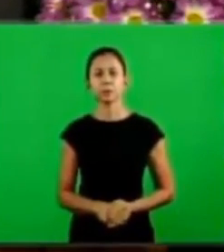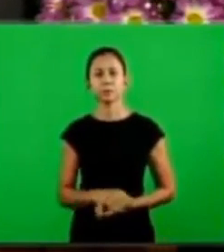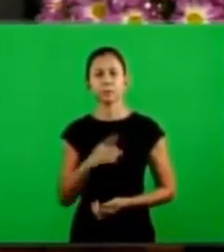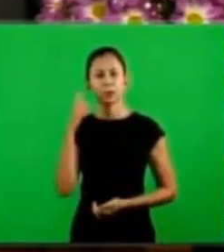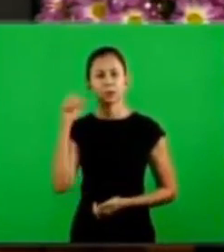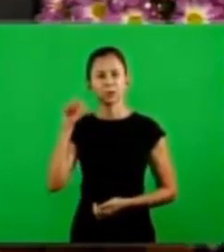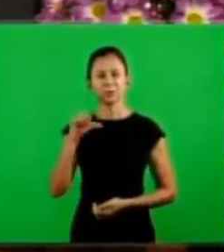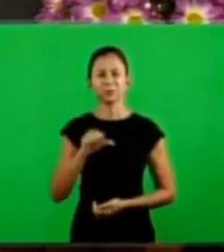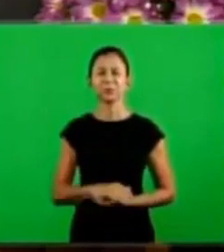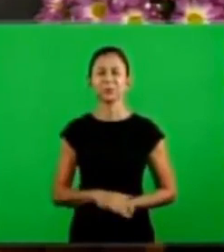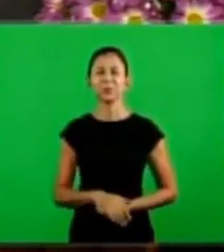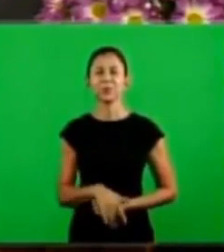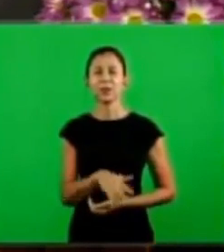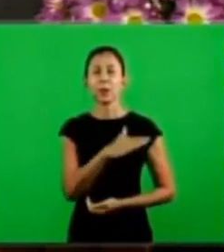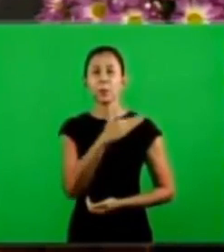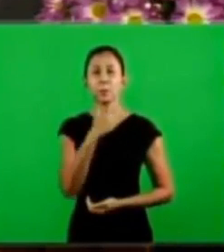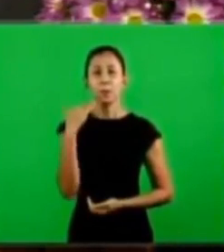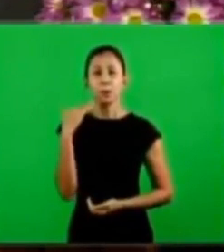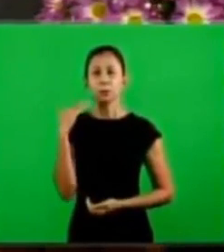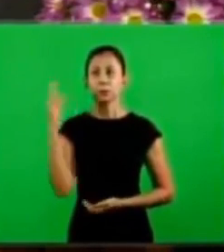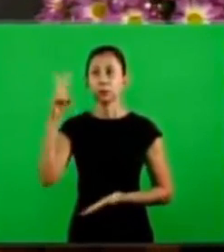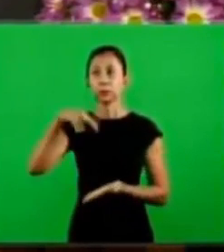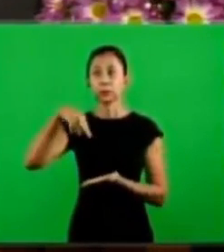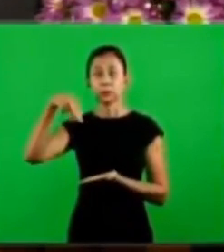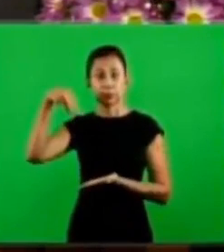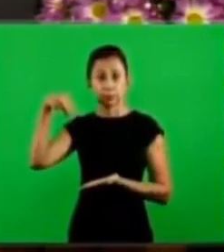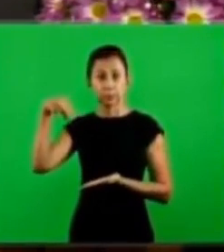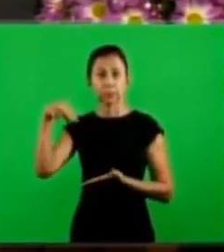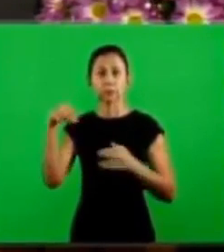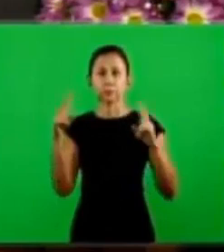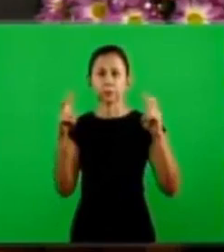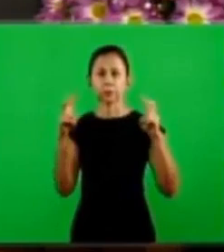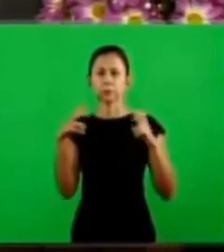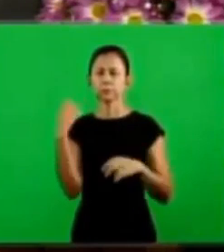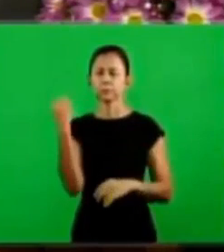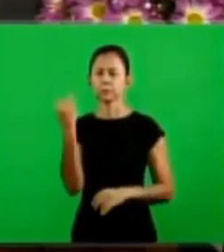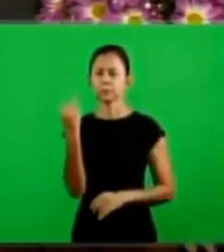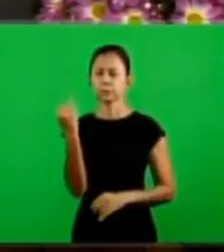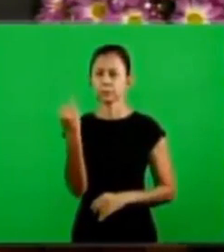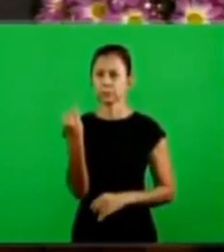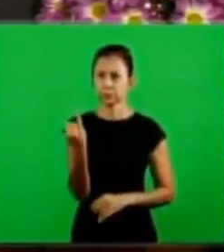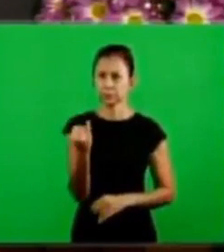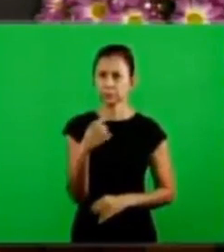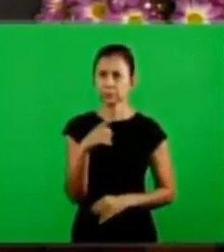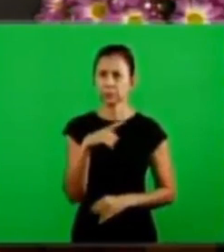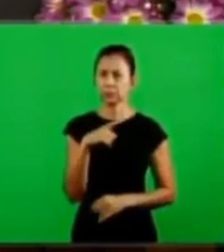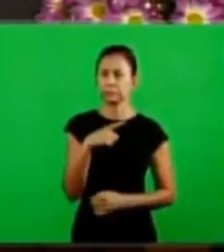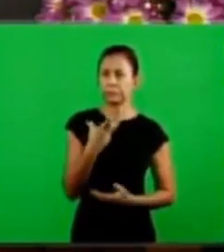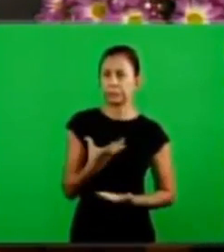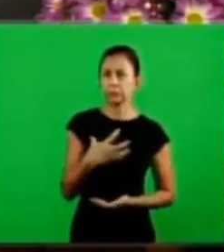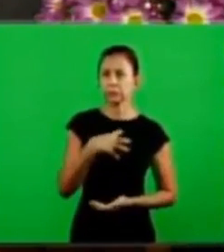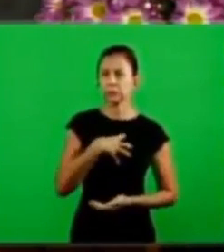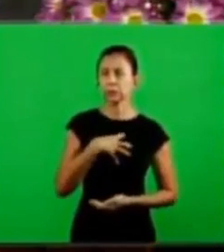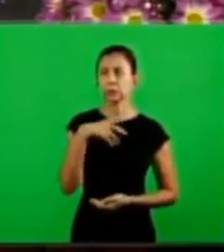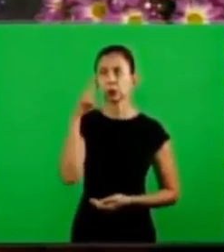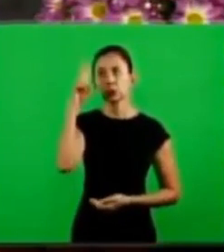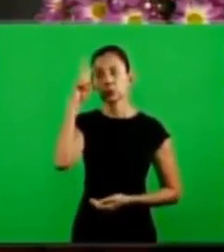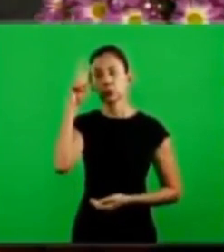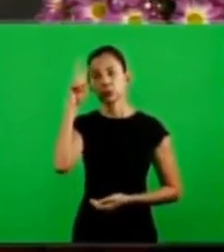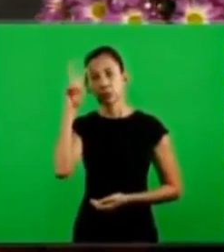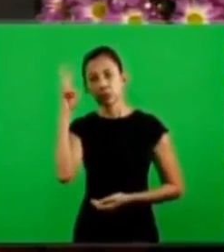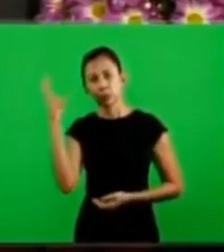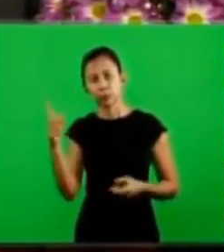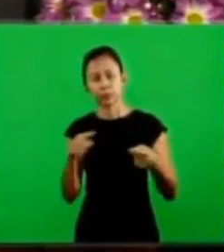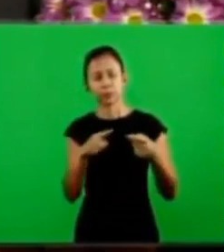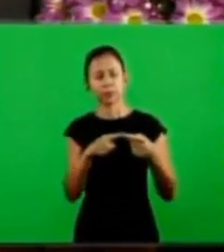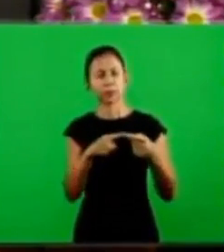So when we talk about death and resurrection of Jesus, it's highly important